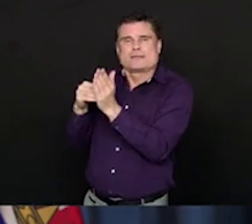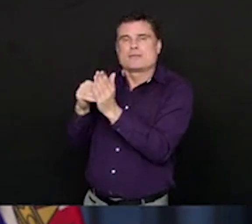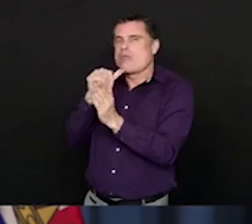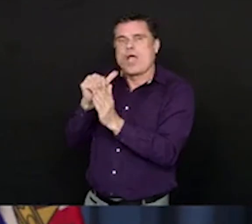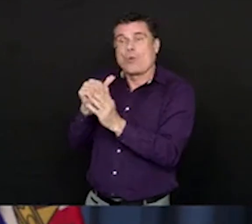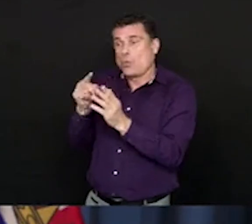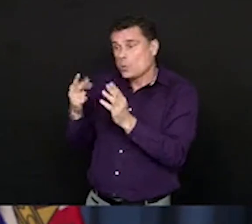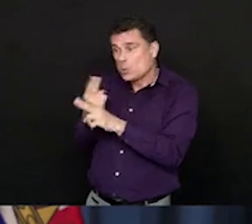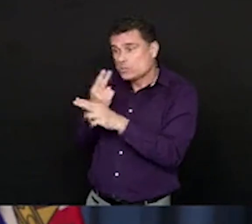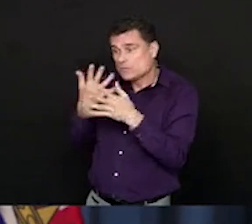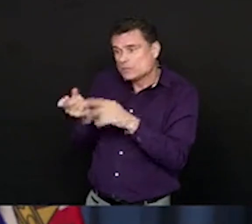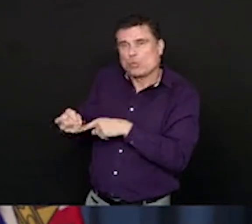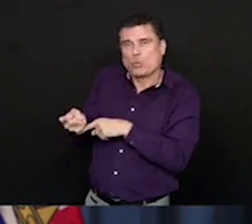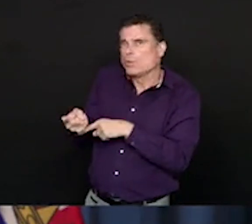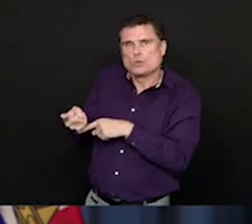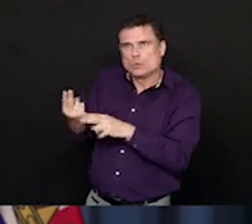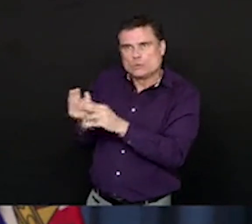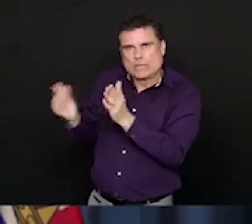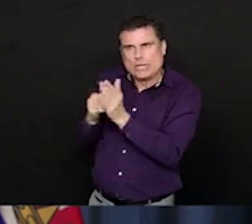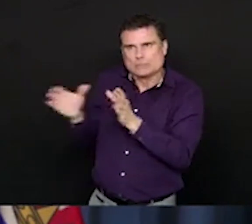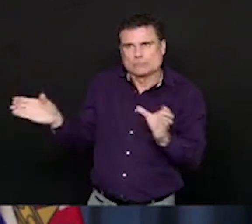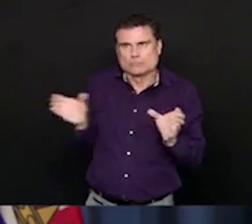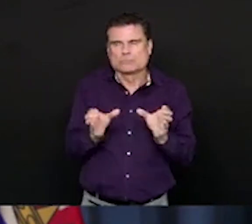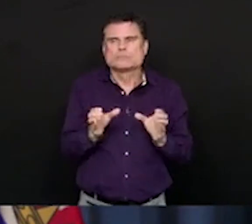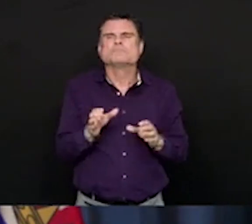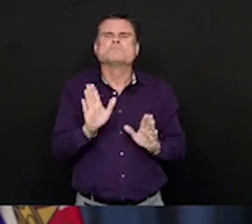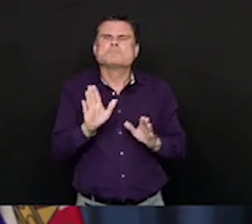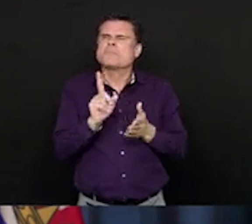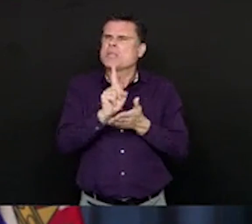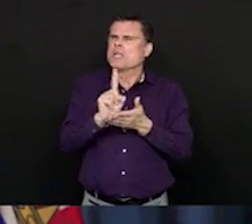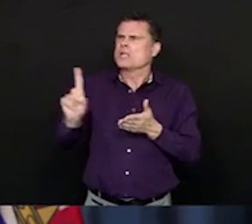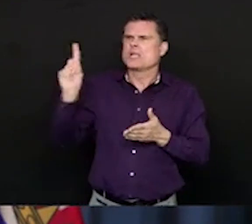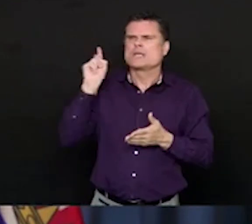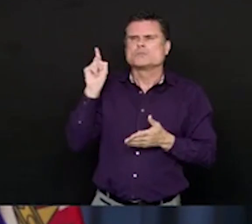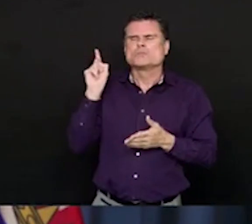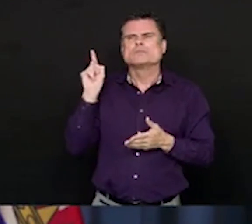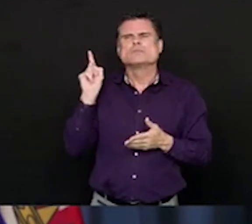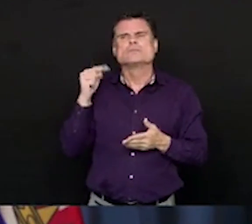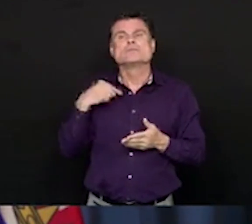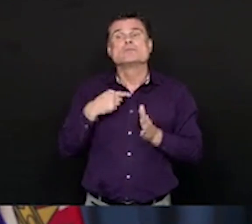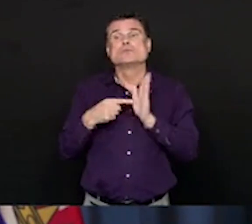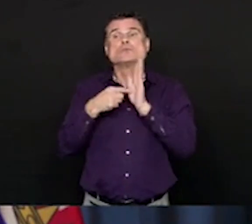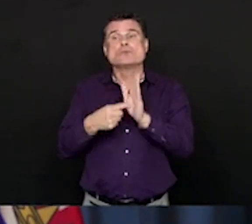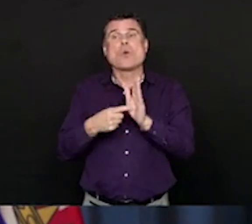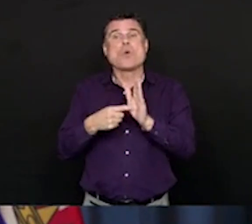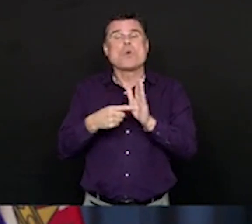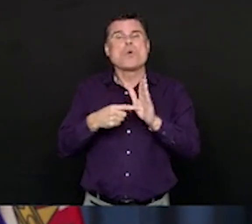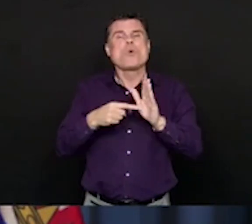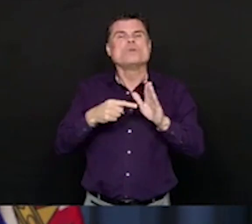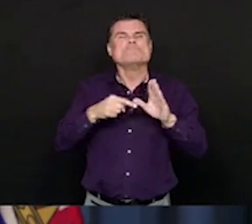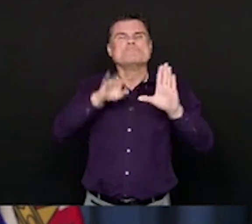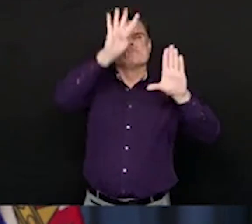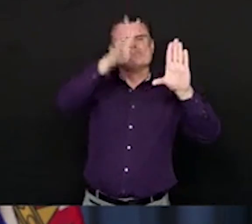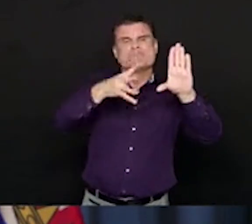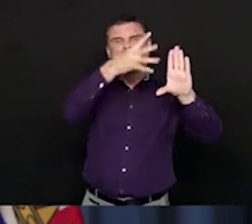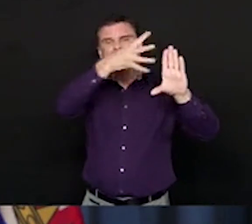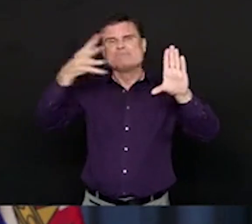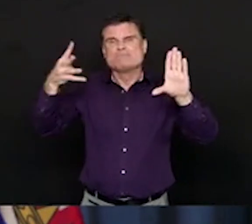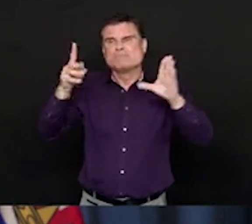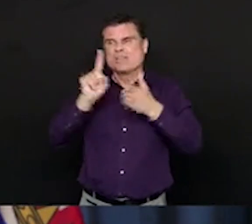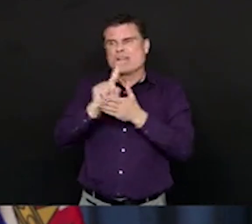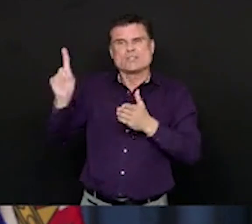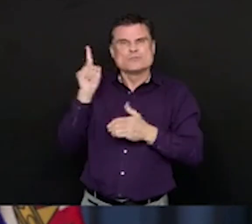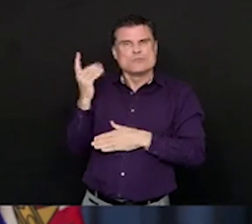our modeling and on what it meant for acute care. You saw that we were able to deal with some small gaps that